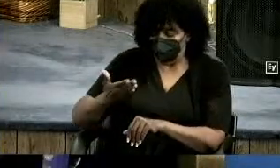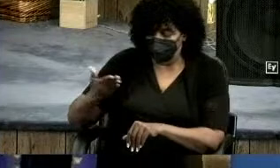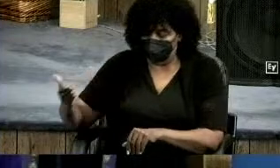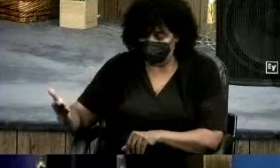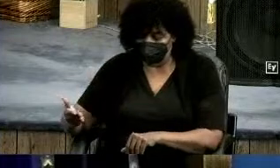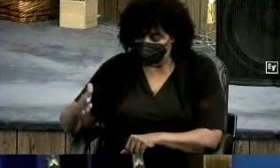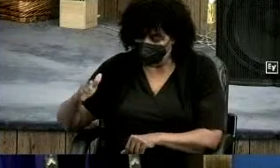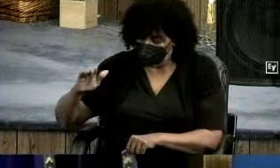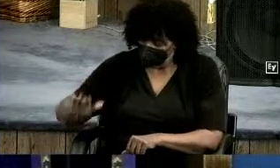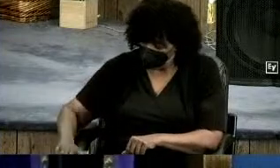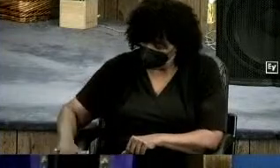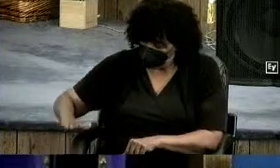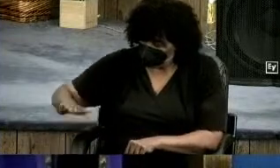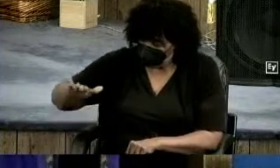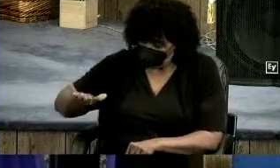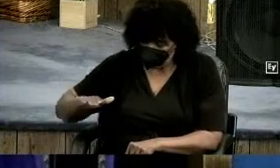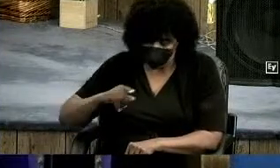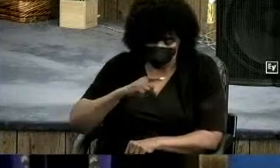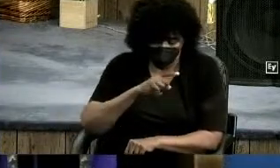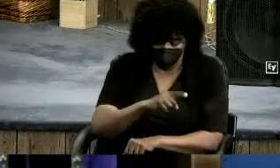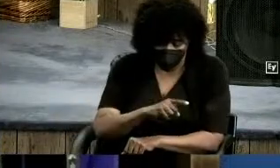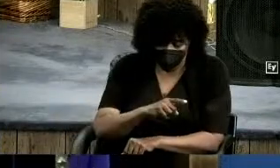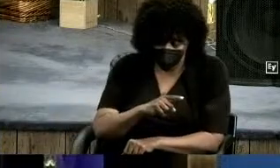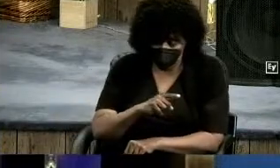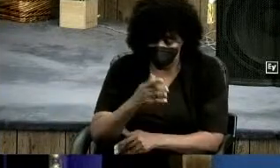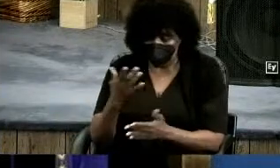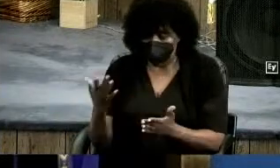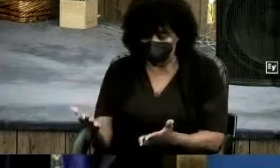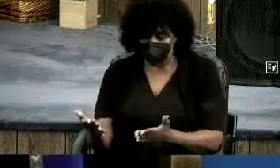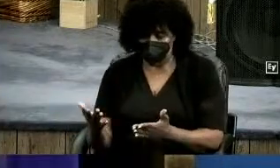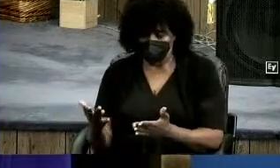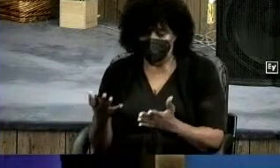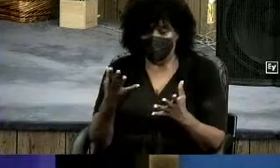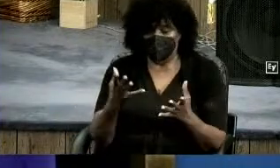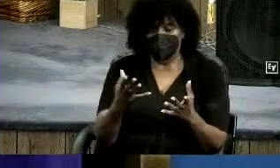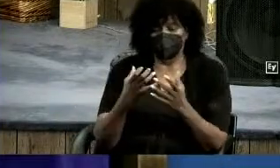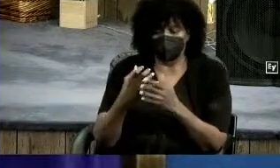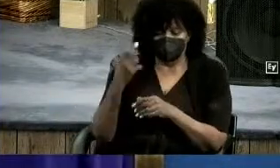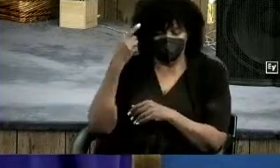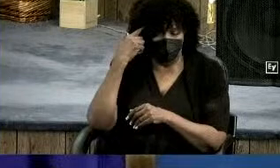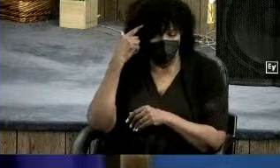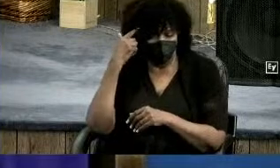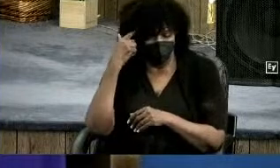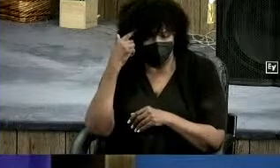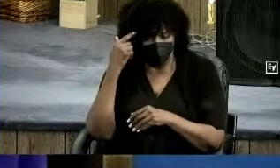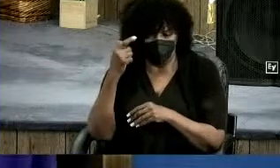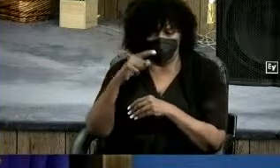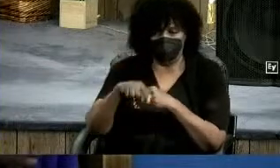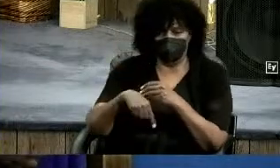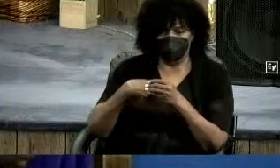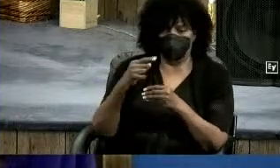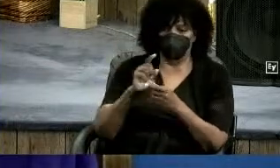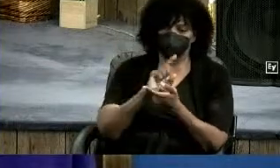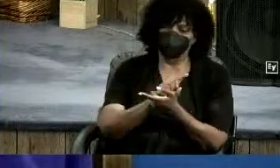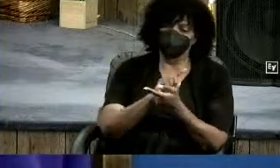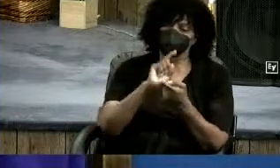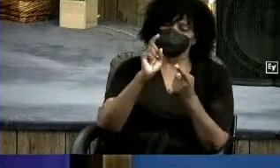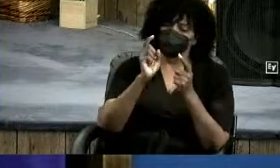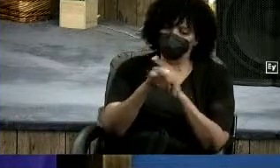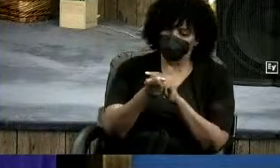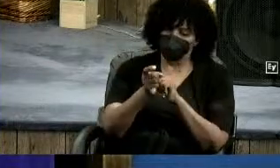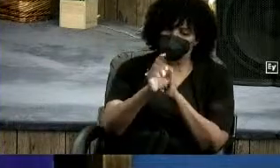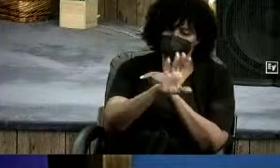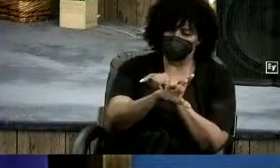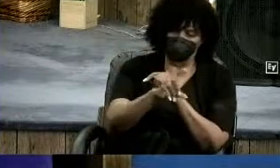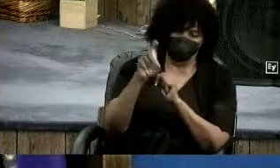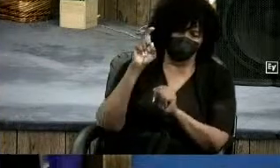after another is regretting the gender reassignment because they were too young to make the mistake in the first place. And now they